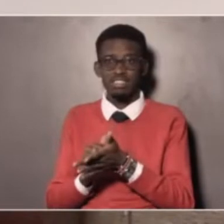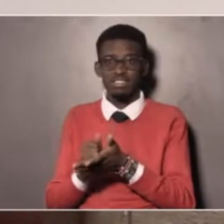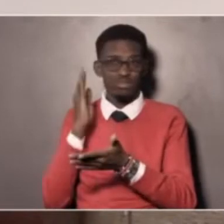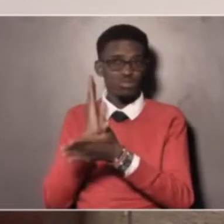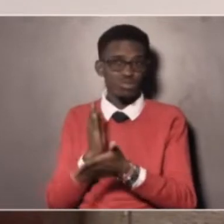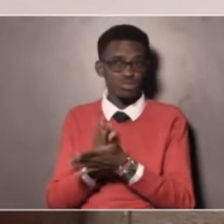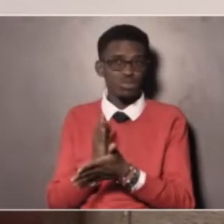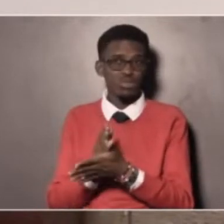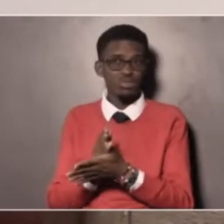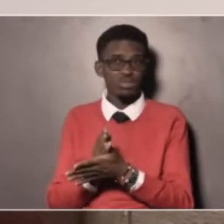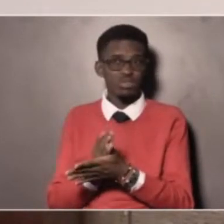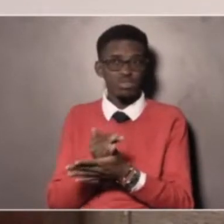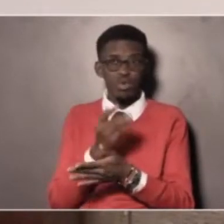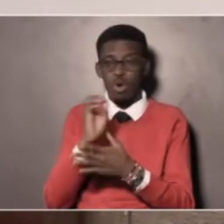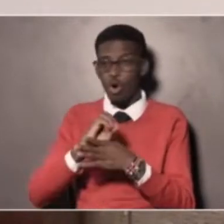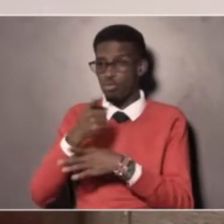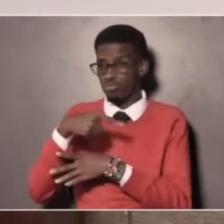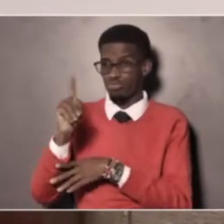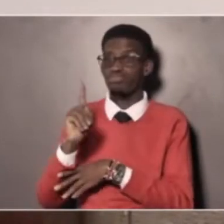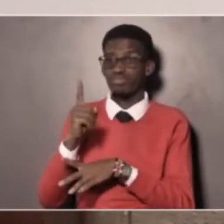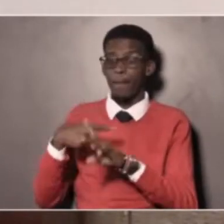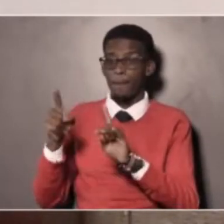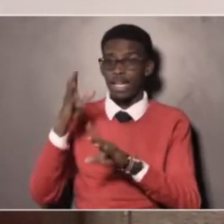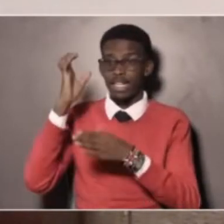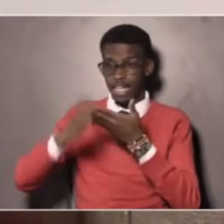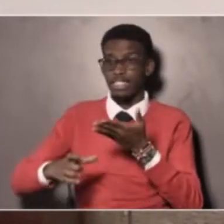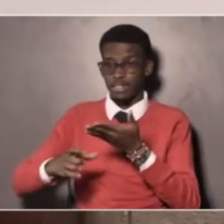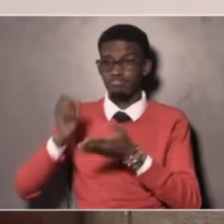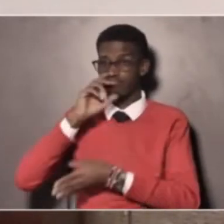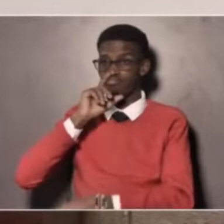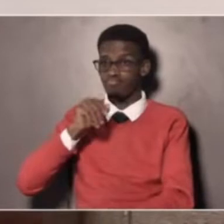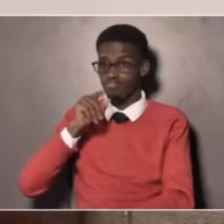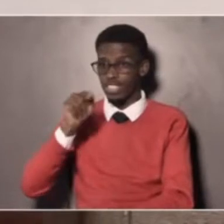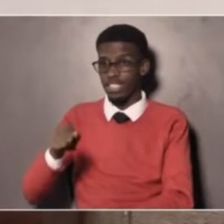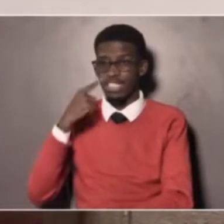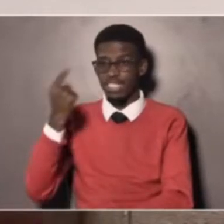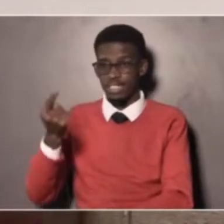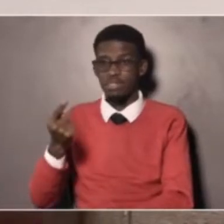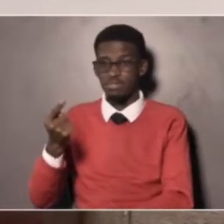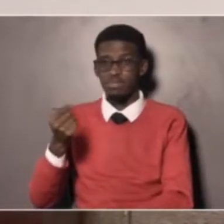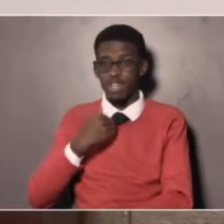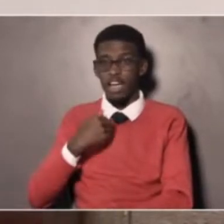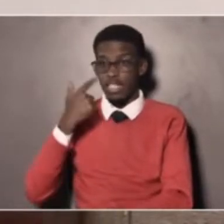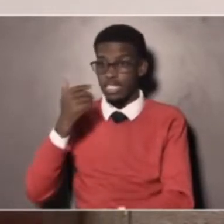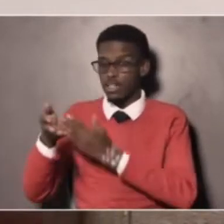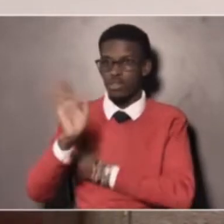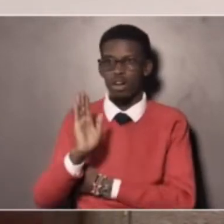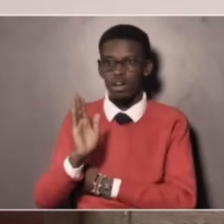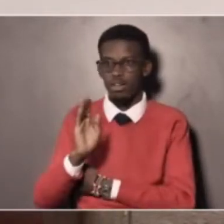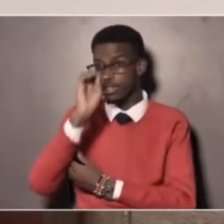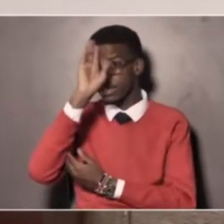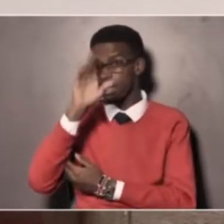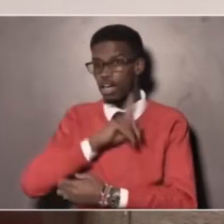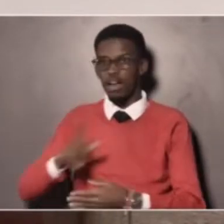is true, that is correct. But at the end, Stephen sees, I've seen God, I've seen